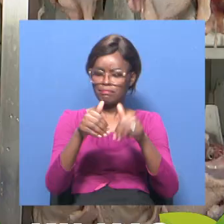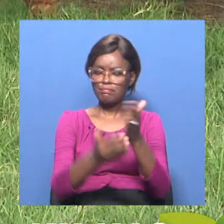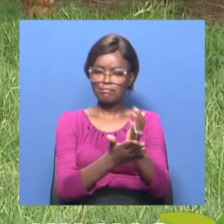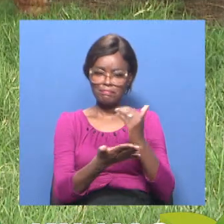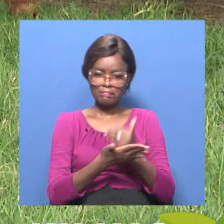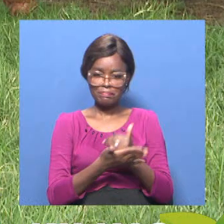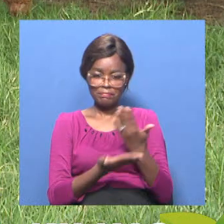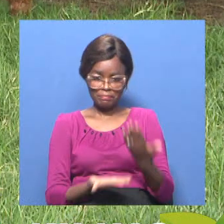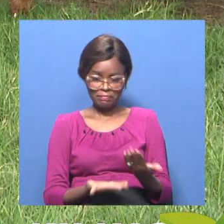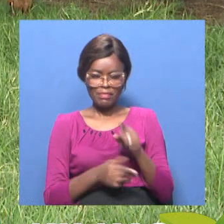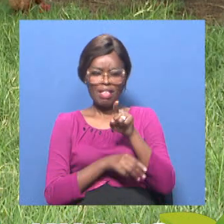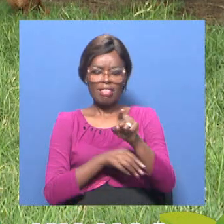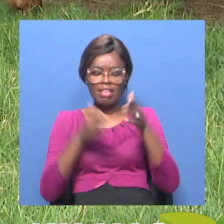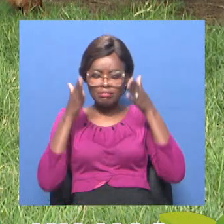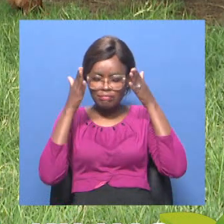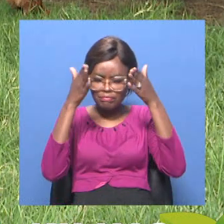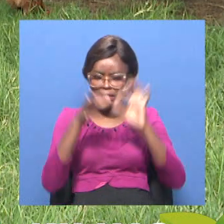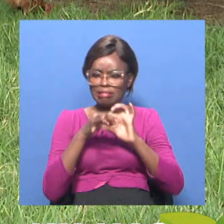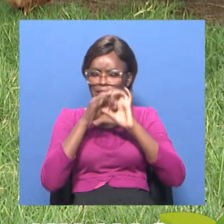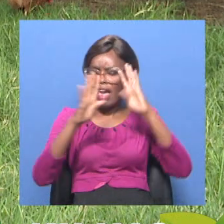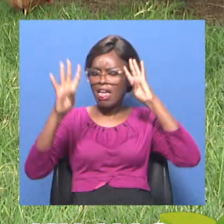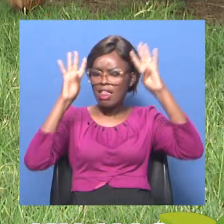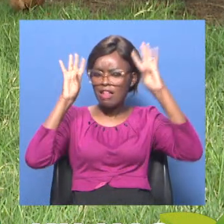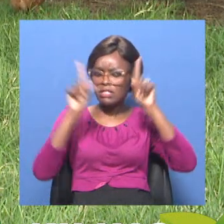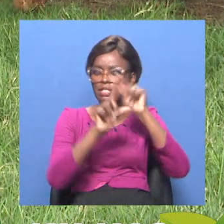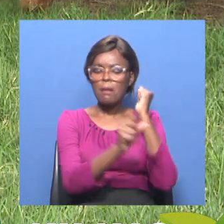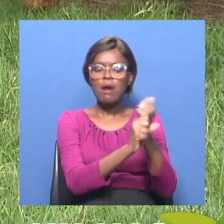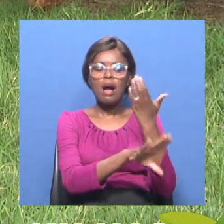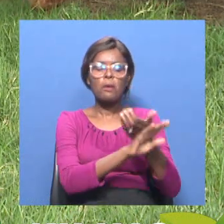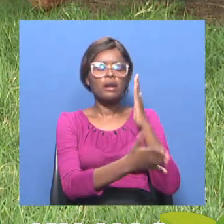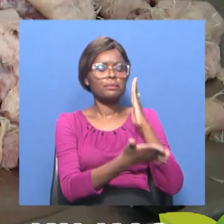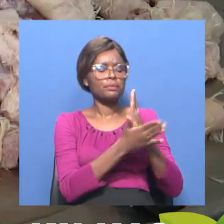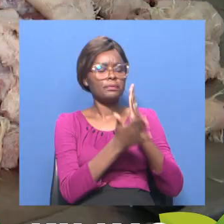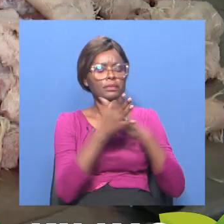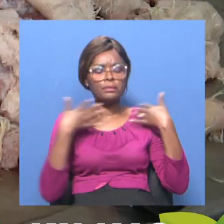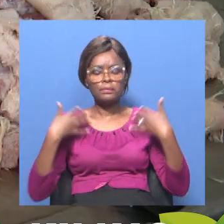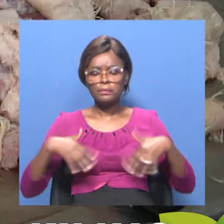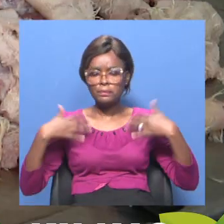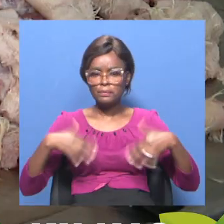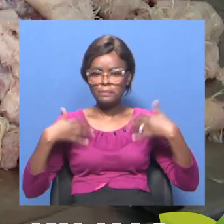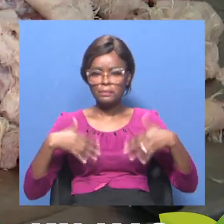sector. Their dedication, innovation and hard work is truly inspiring.